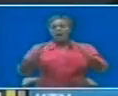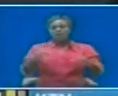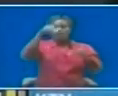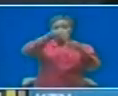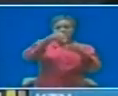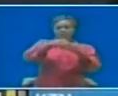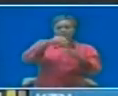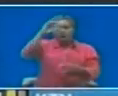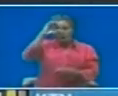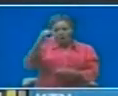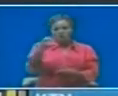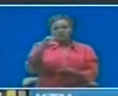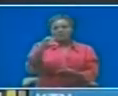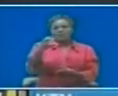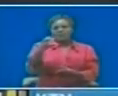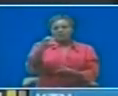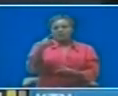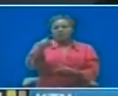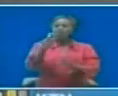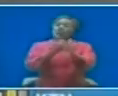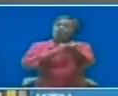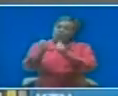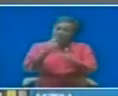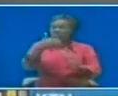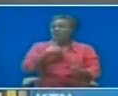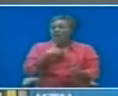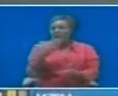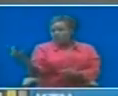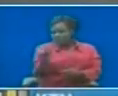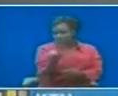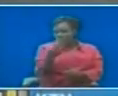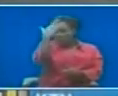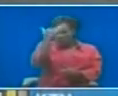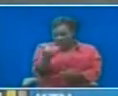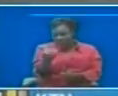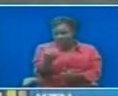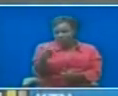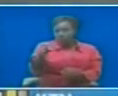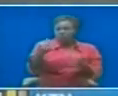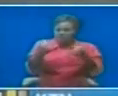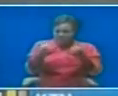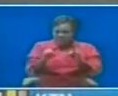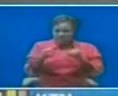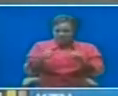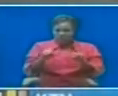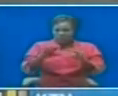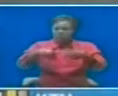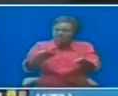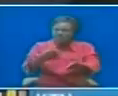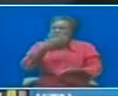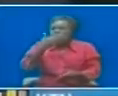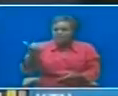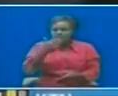contents? You know, you are in competition amongst yourselves. That's why you try to give us the best